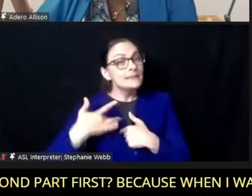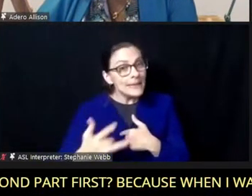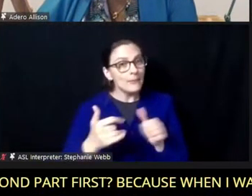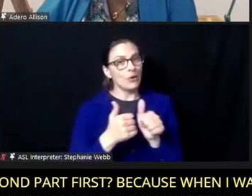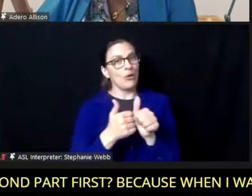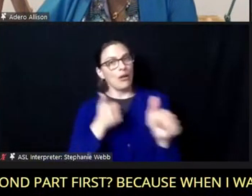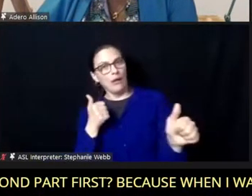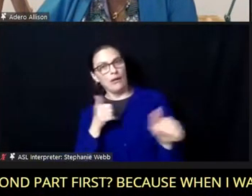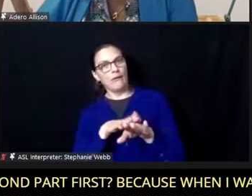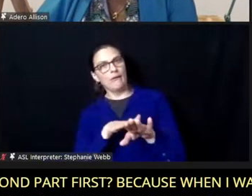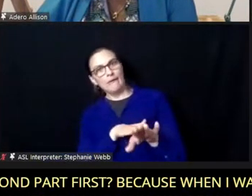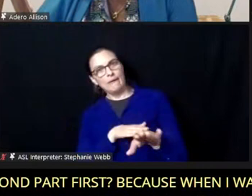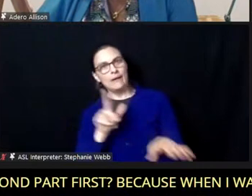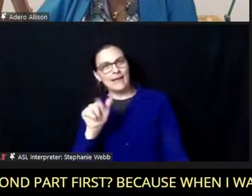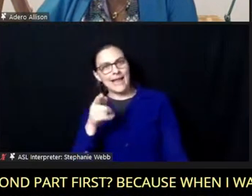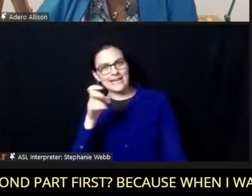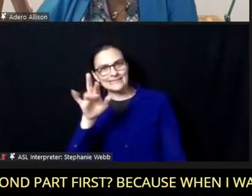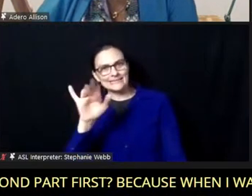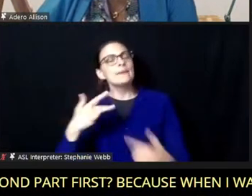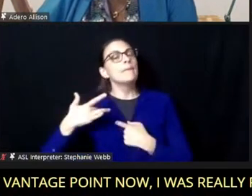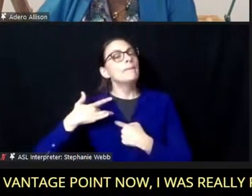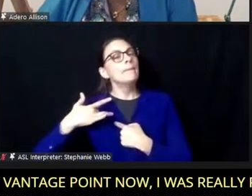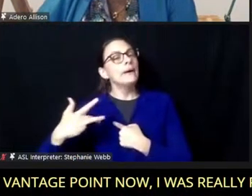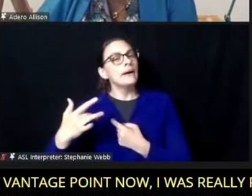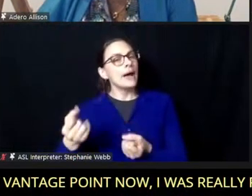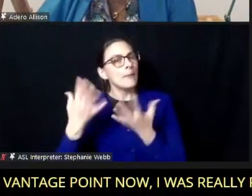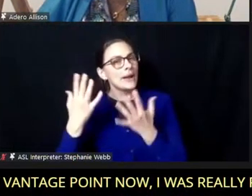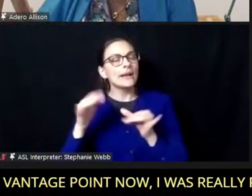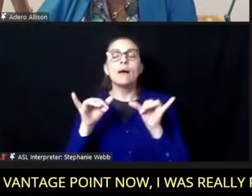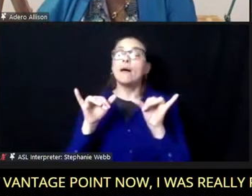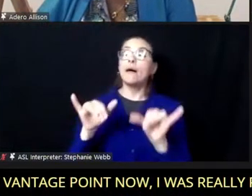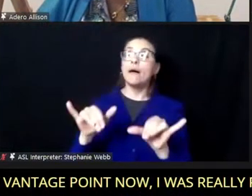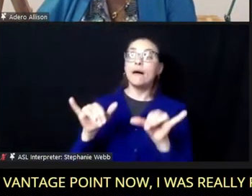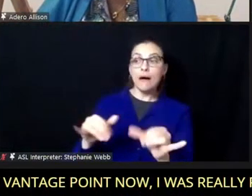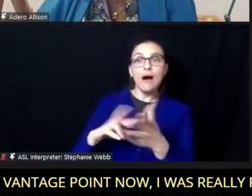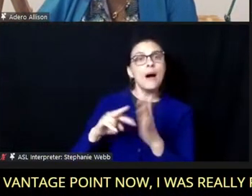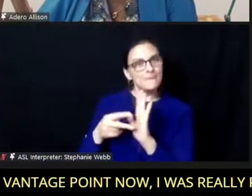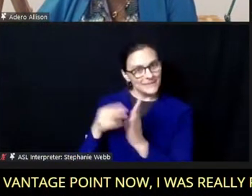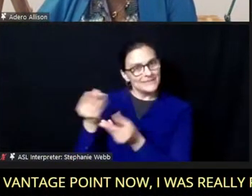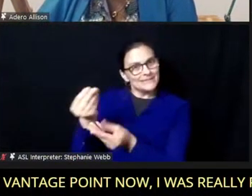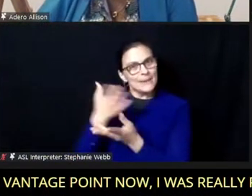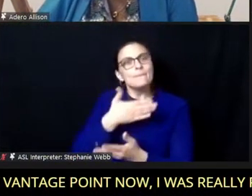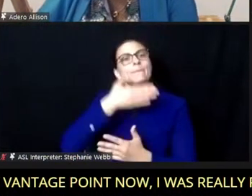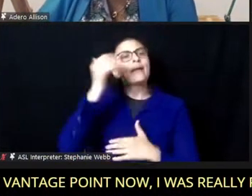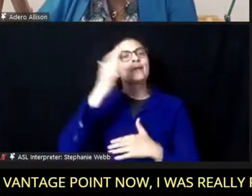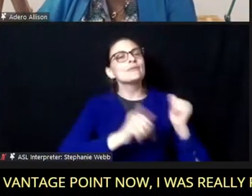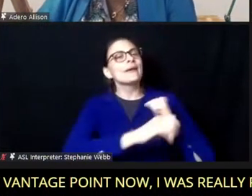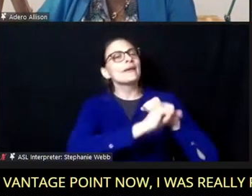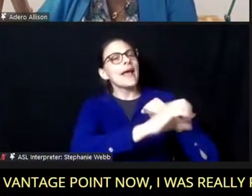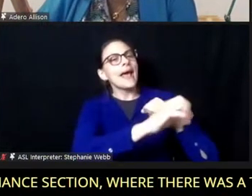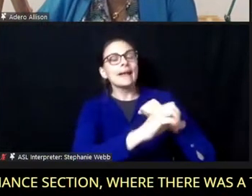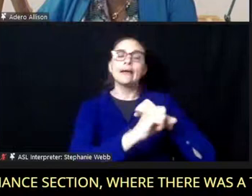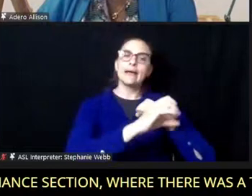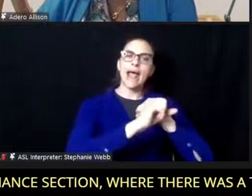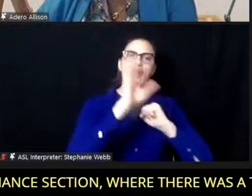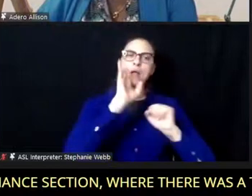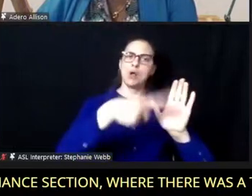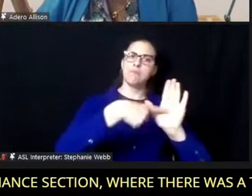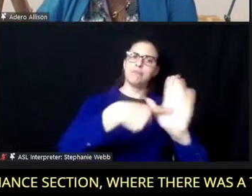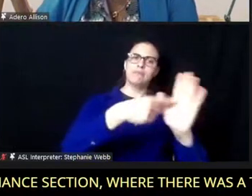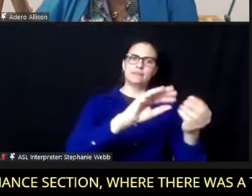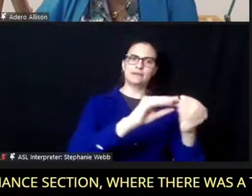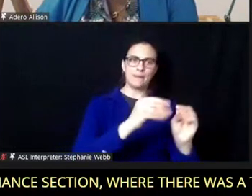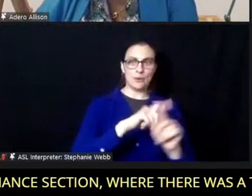more information than whatever the advertiser was telling me I was going to get. But then I also try to think about where I was 2 years ago at the start of